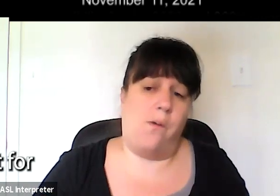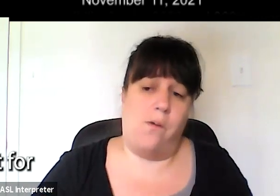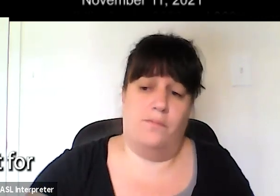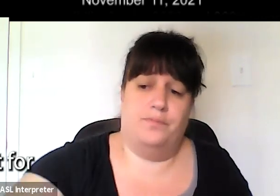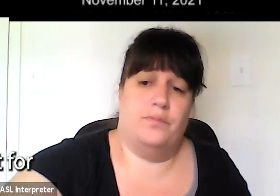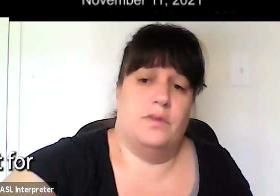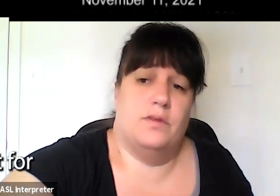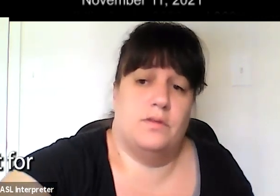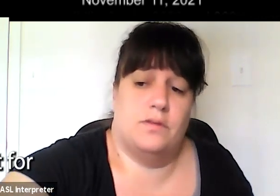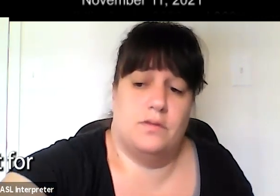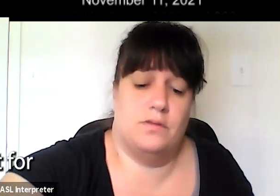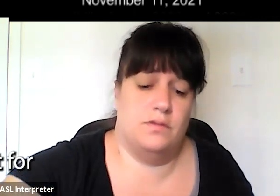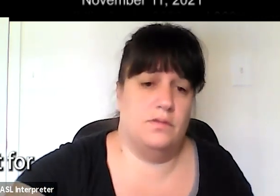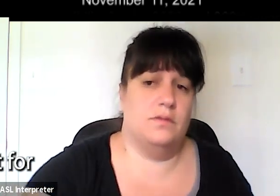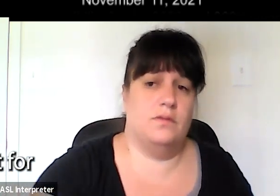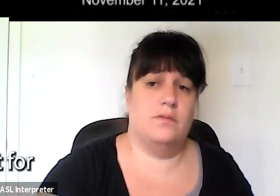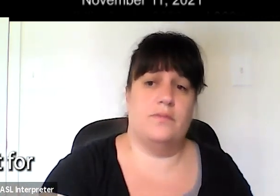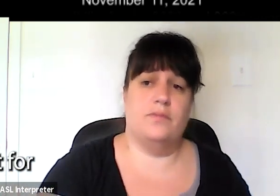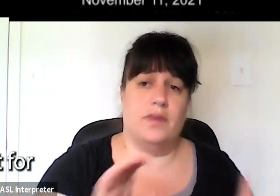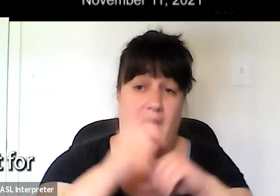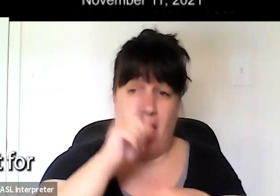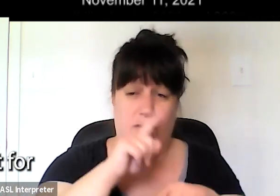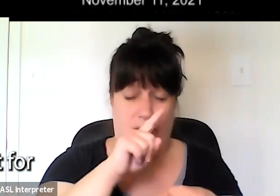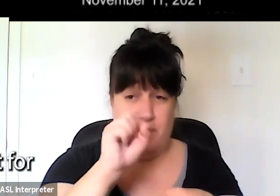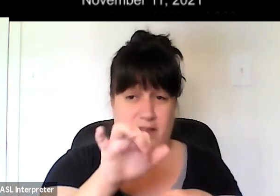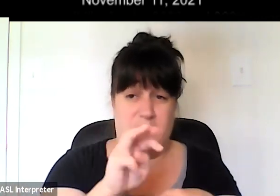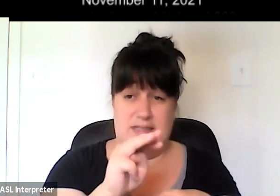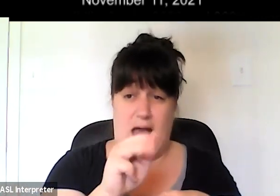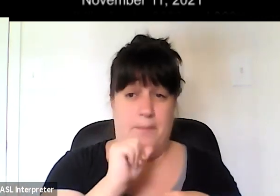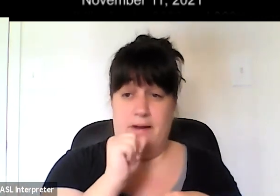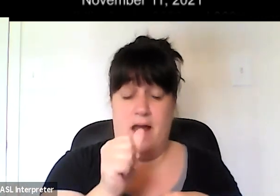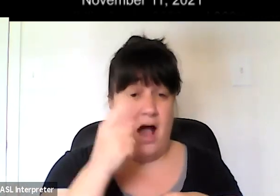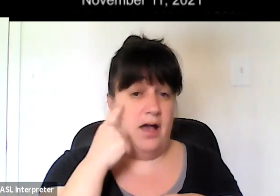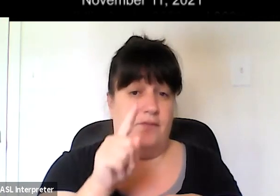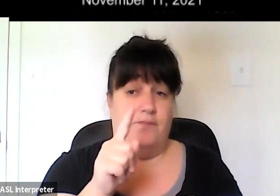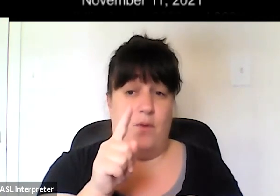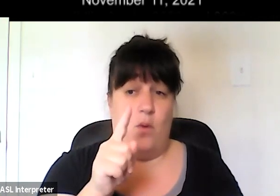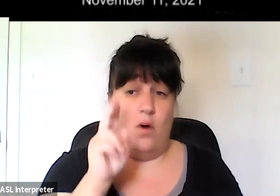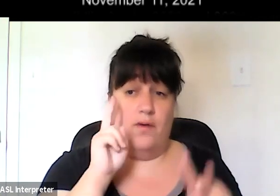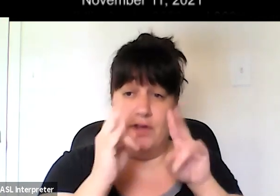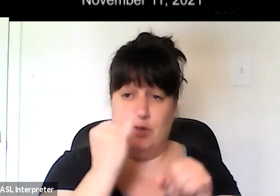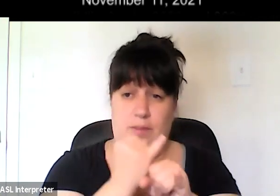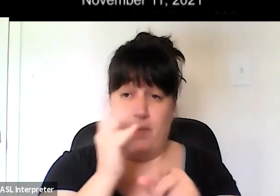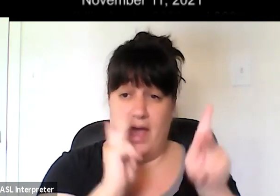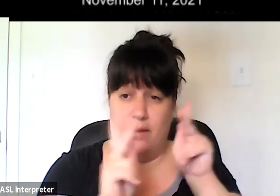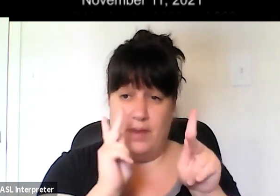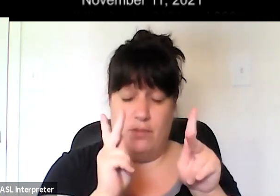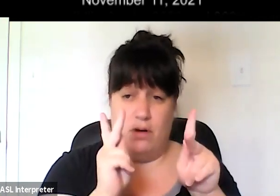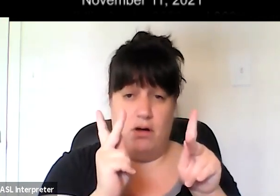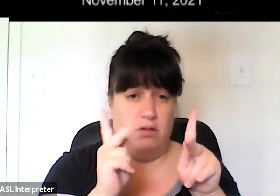So how did this myth of STEM is not for visually impaired people in India come